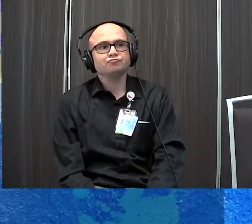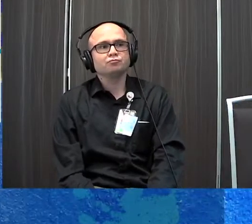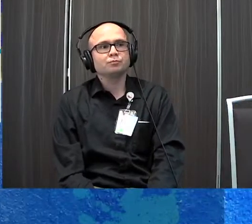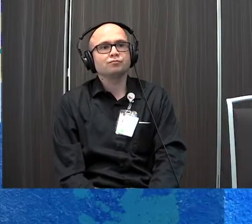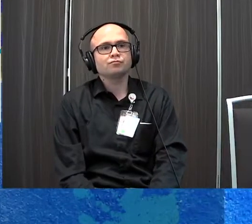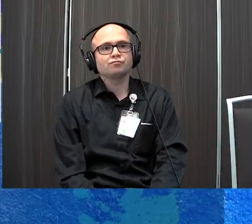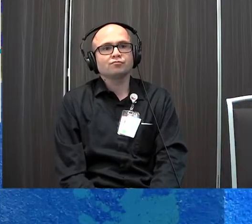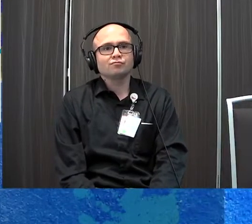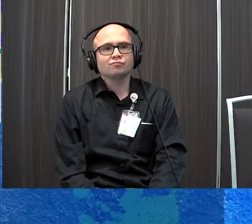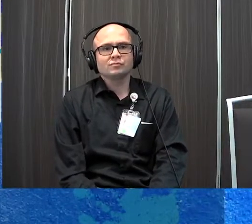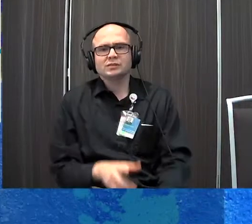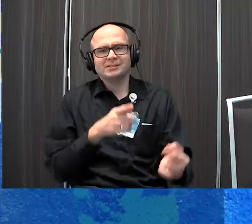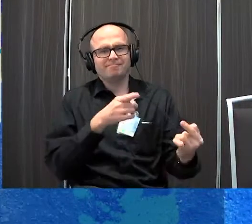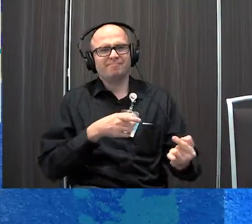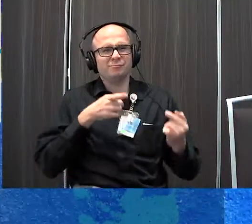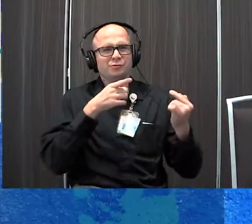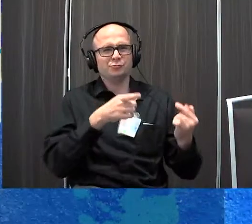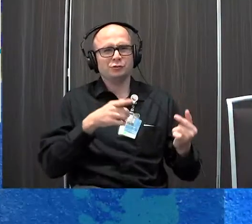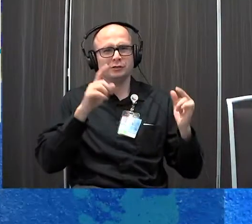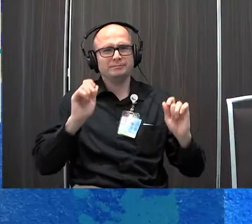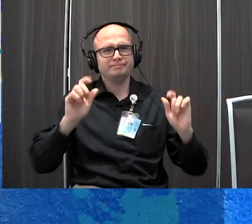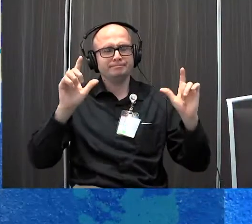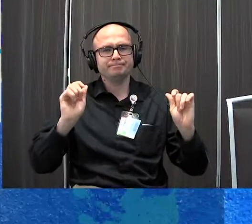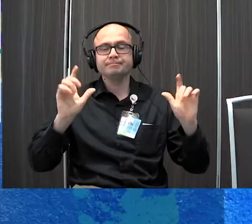I'm sorry, I'm having trouble with my slides. So